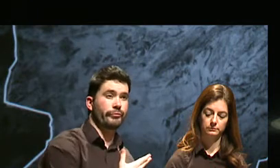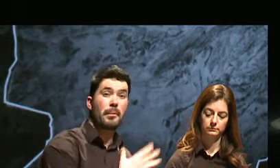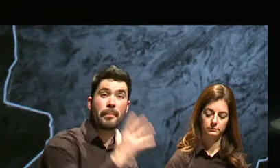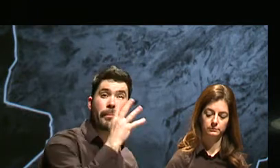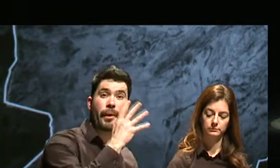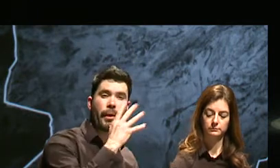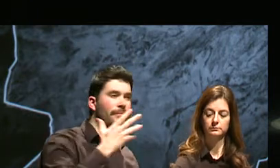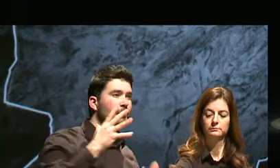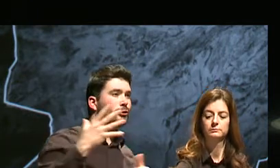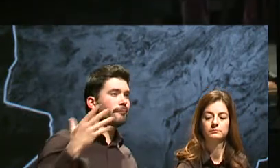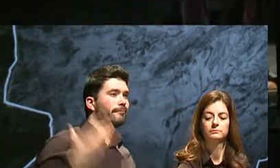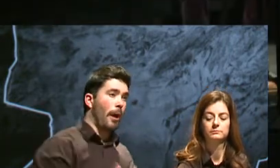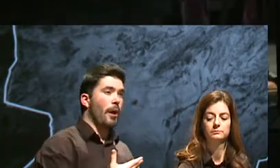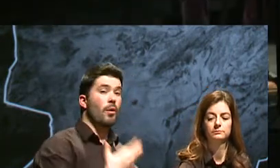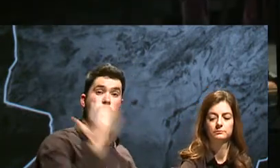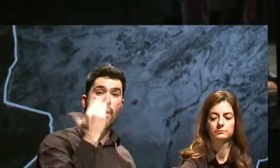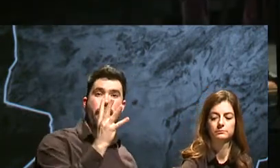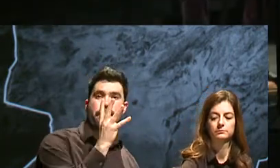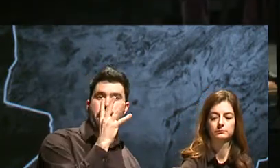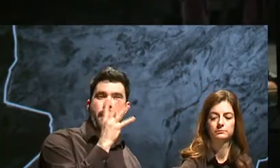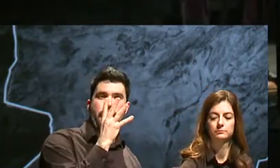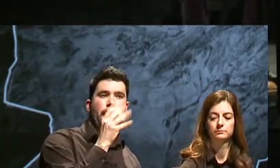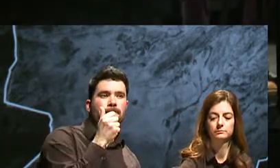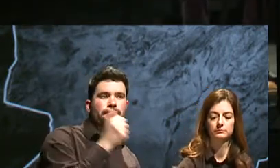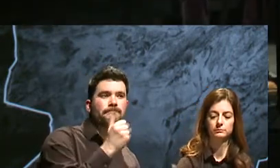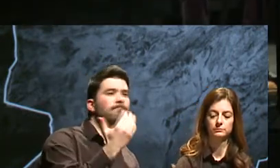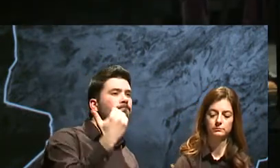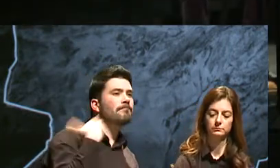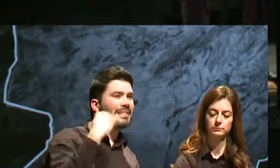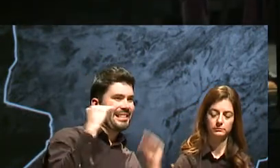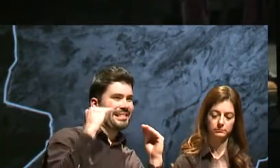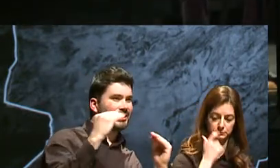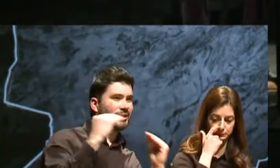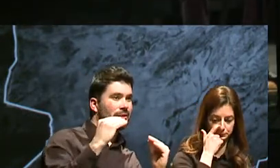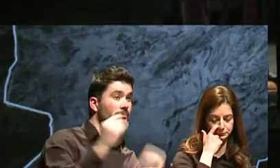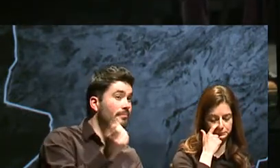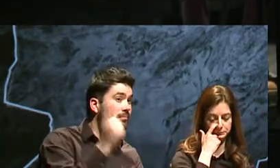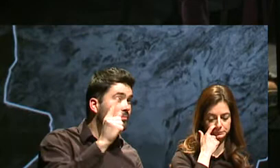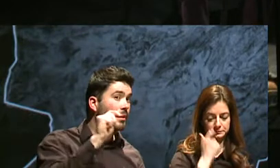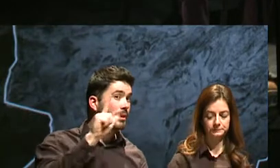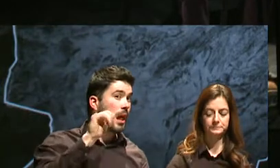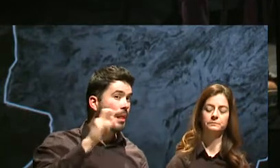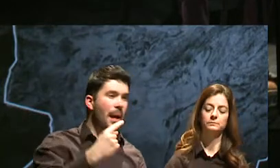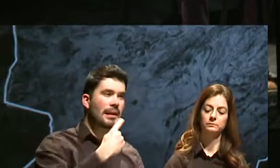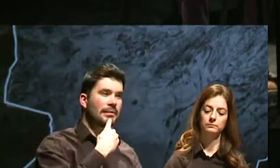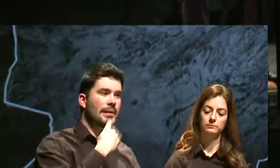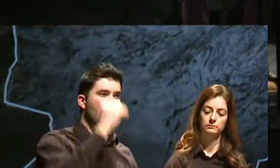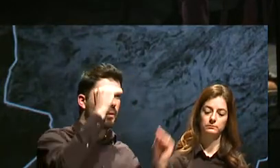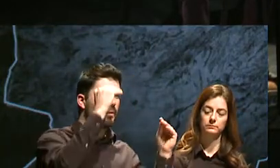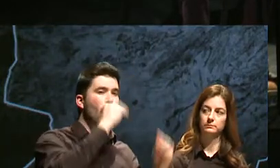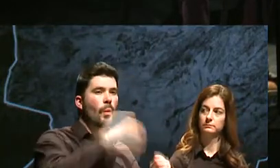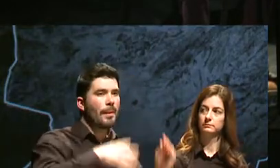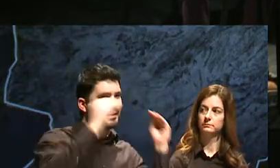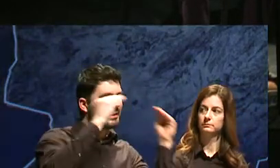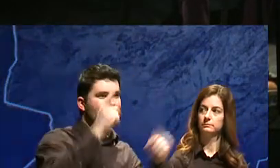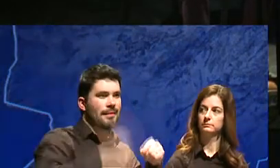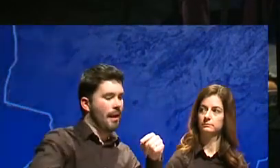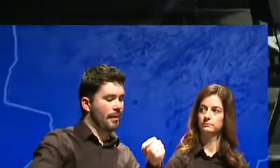so is my mother. She's a teacher, but under the Taliban, women cannot teach.